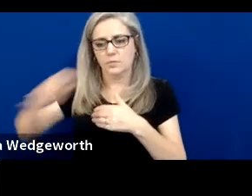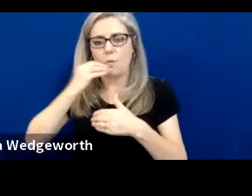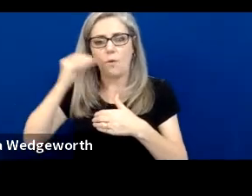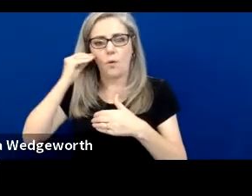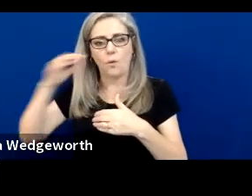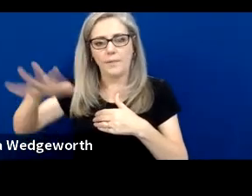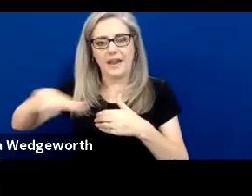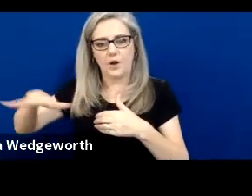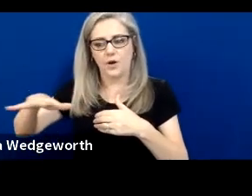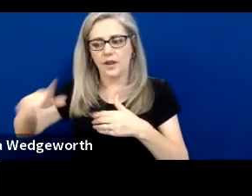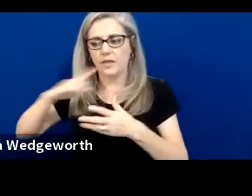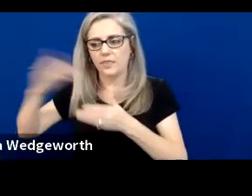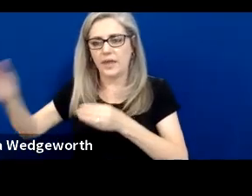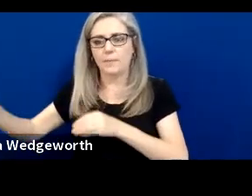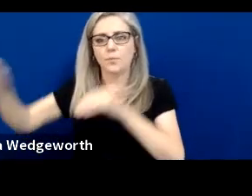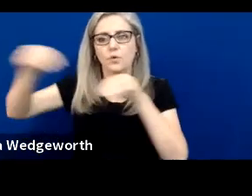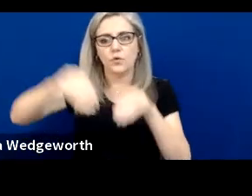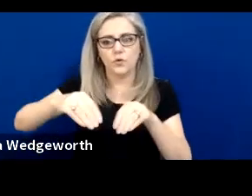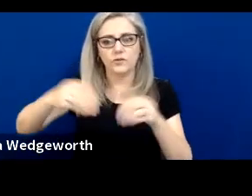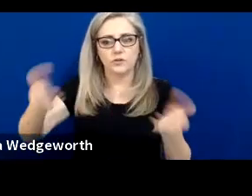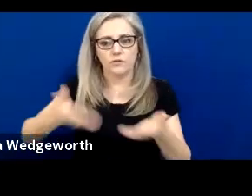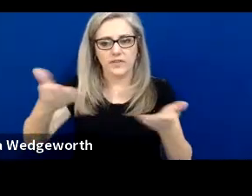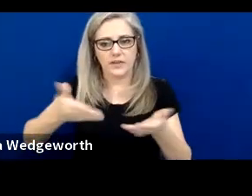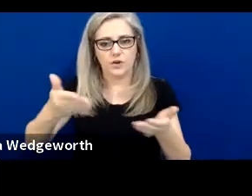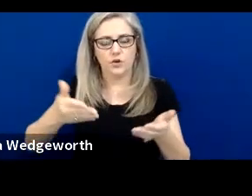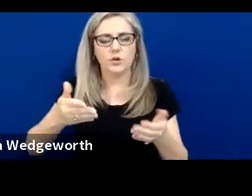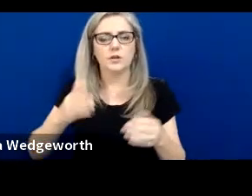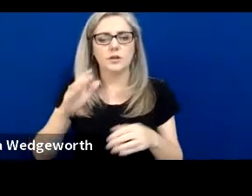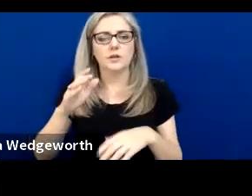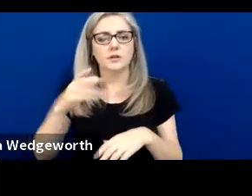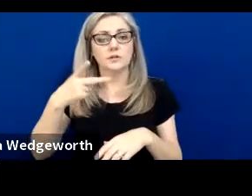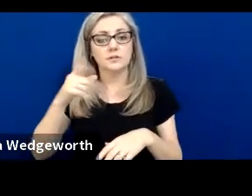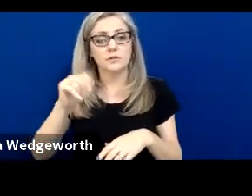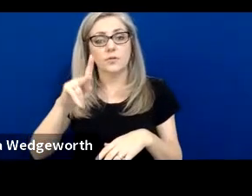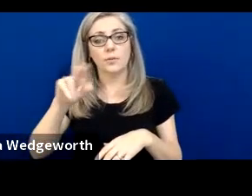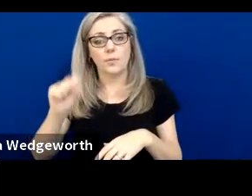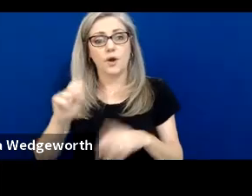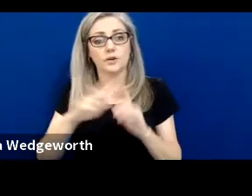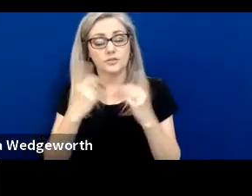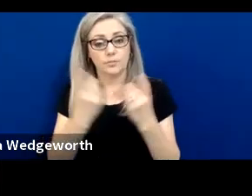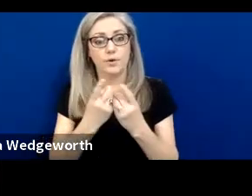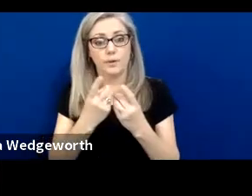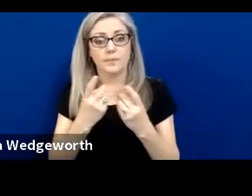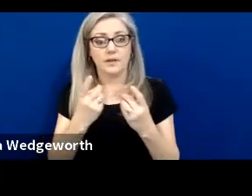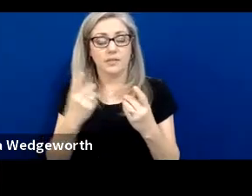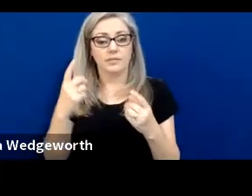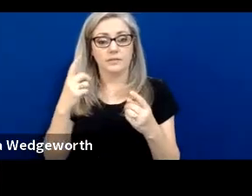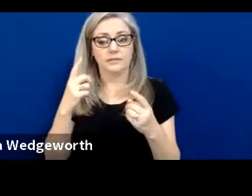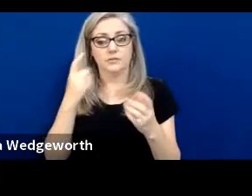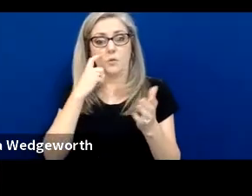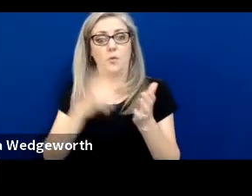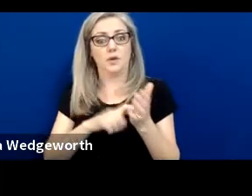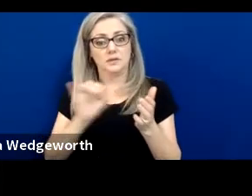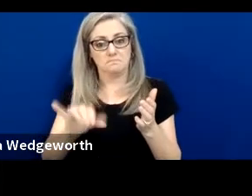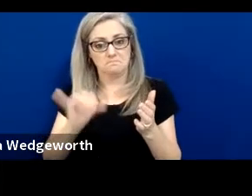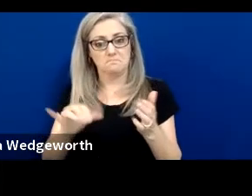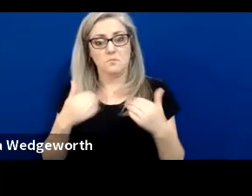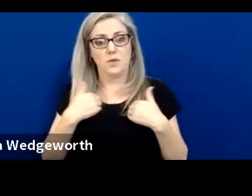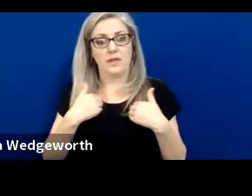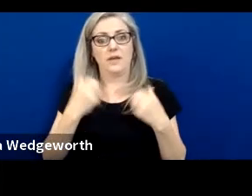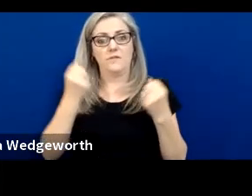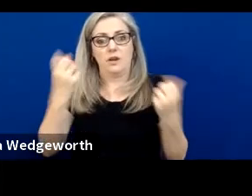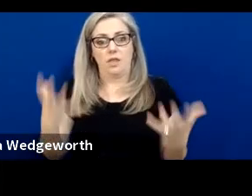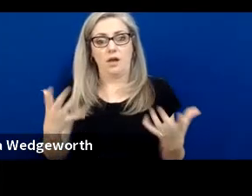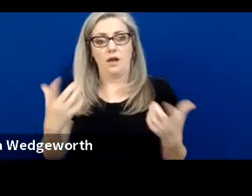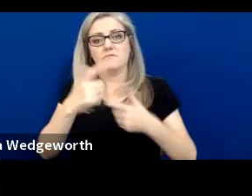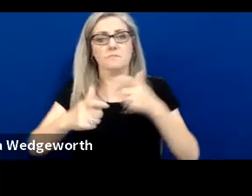over here, and so the Parks Department finds itself with an abundance of nice big